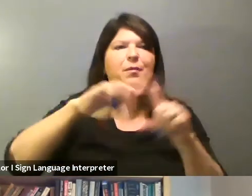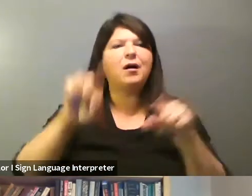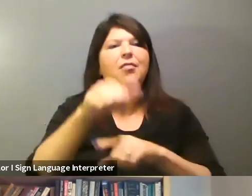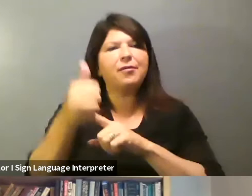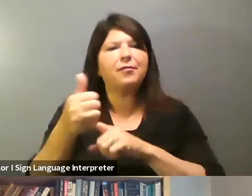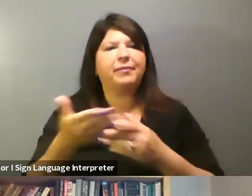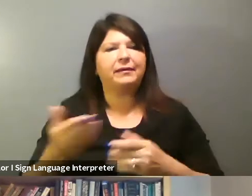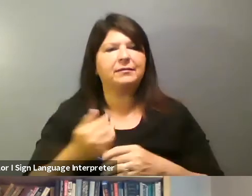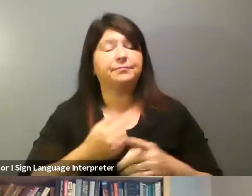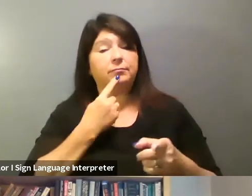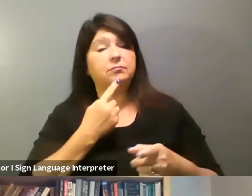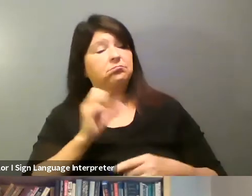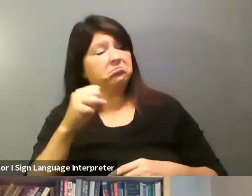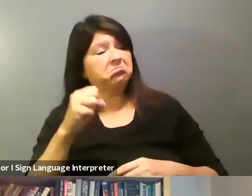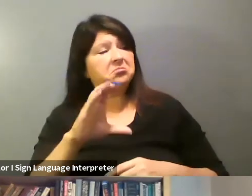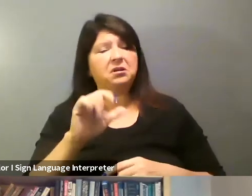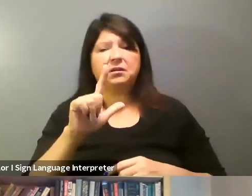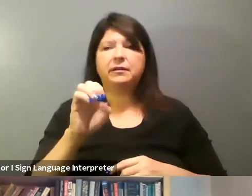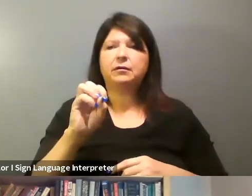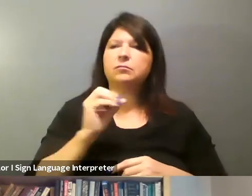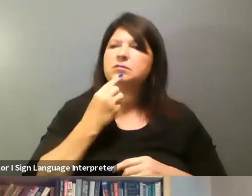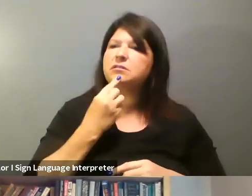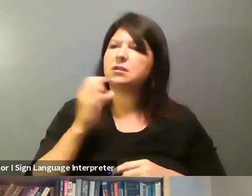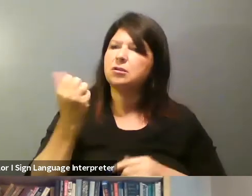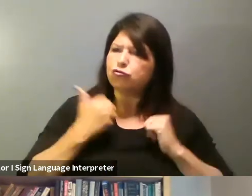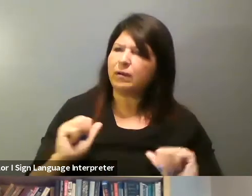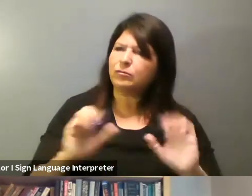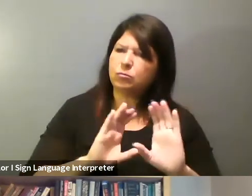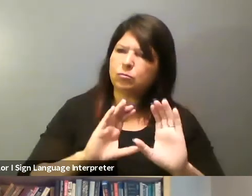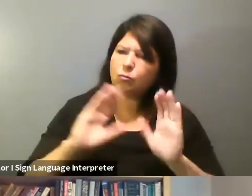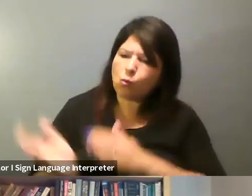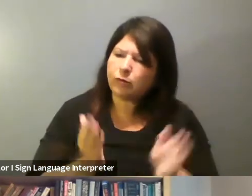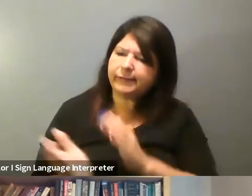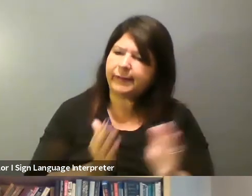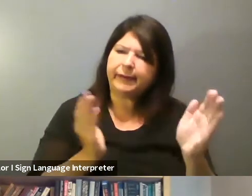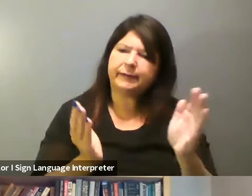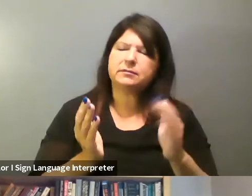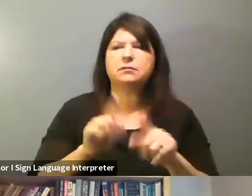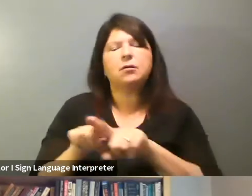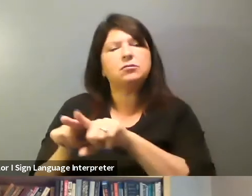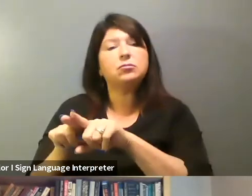Try to organize. Also, try to understand